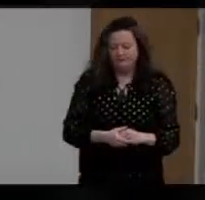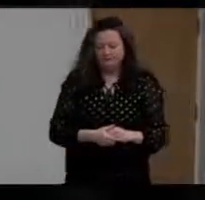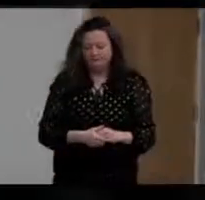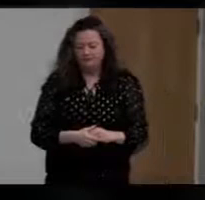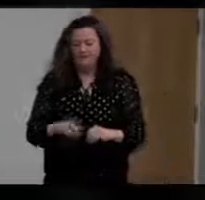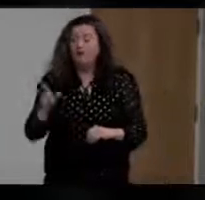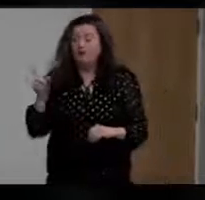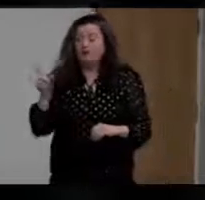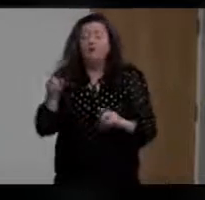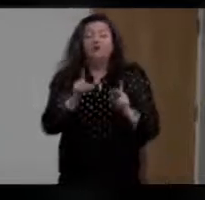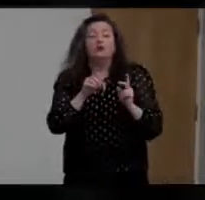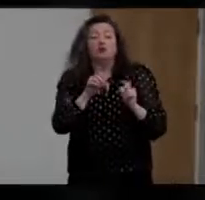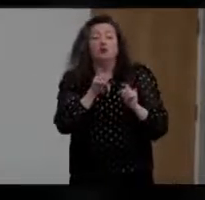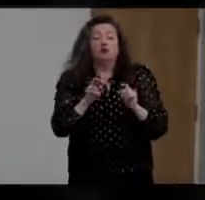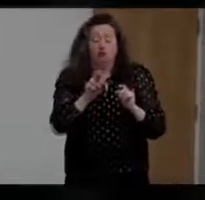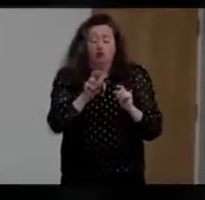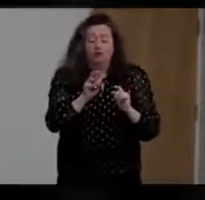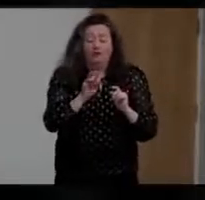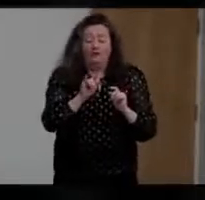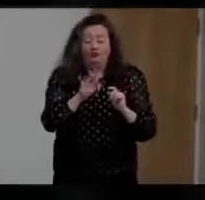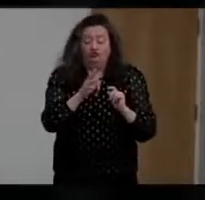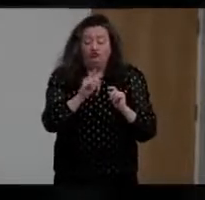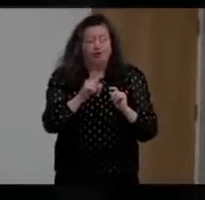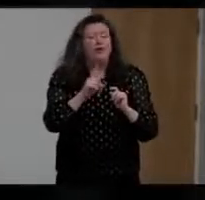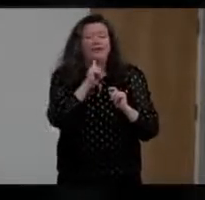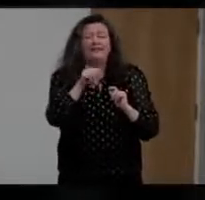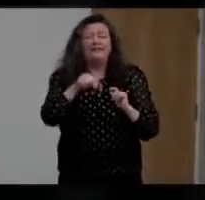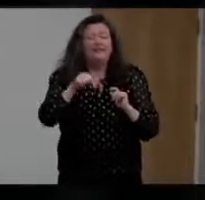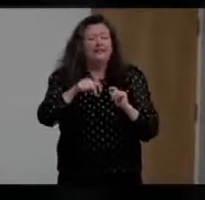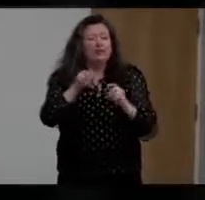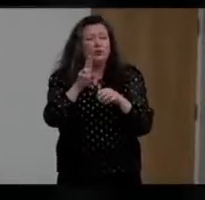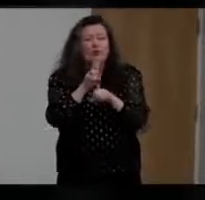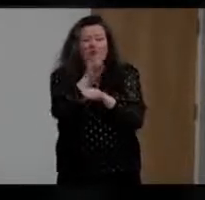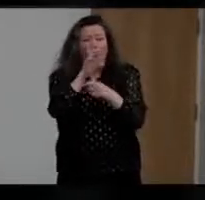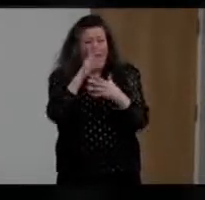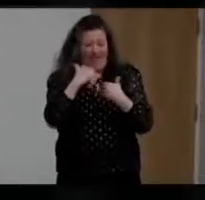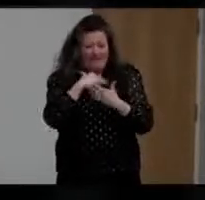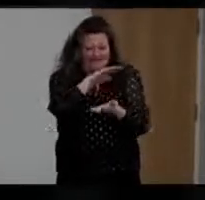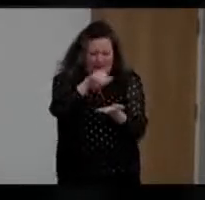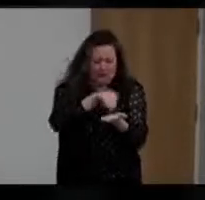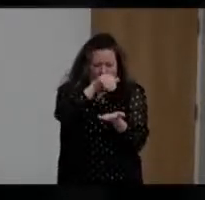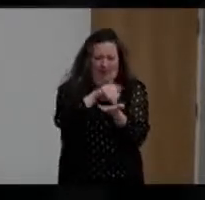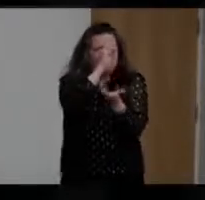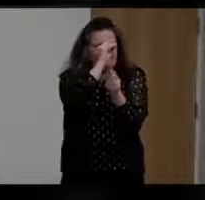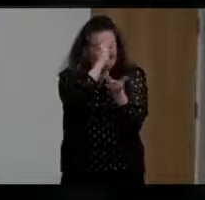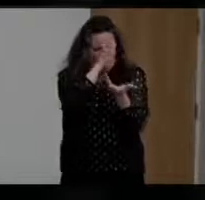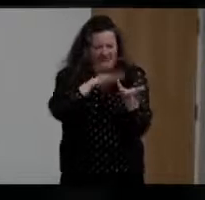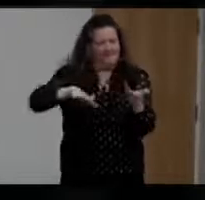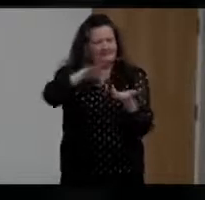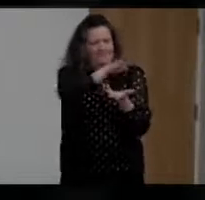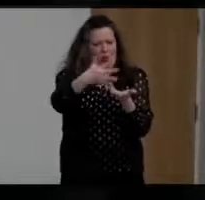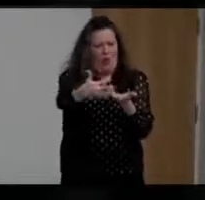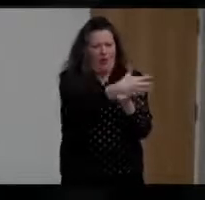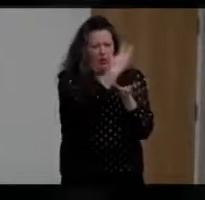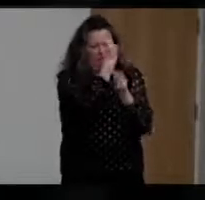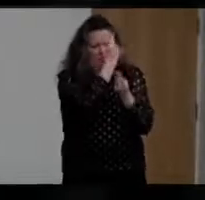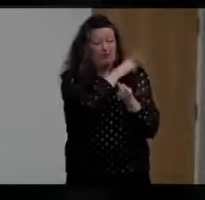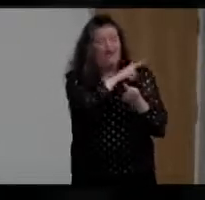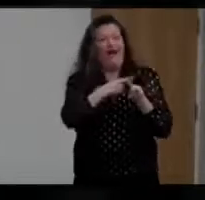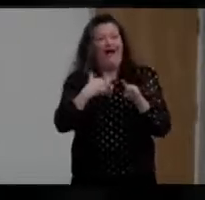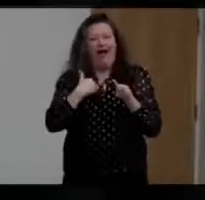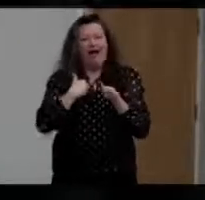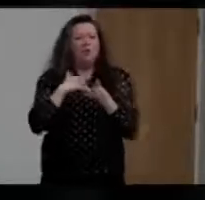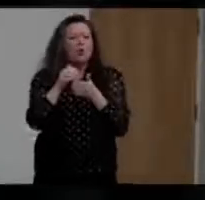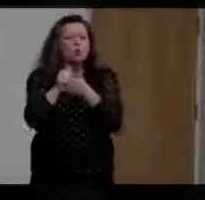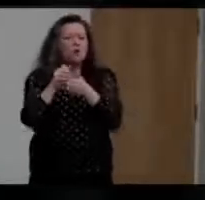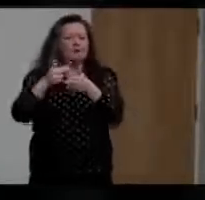centralized, a fantastic university with a great engineering and computer science school and a fabulous medical school that's at the forefront